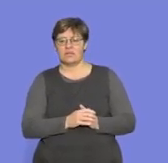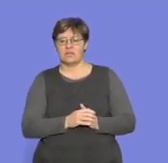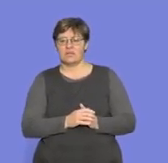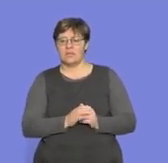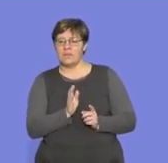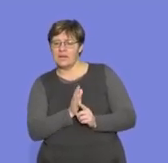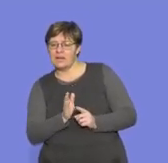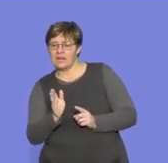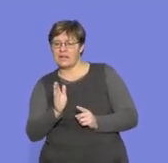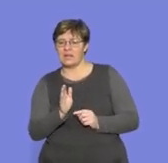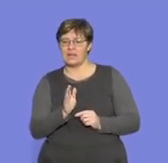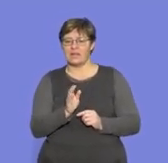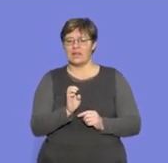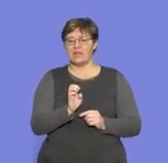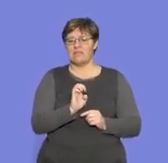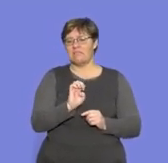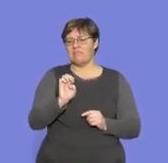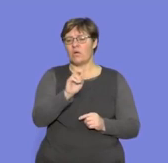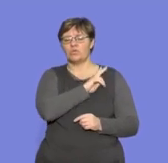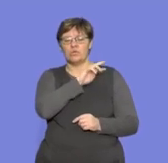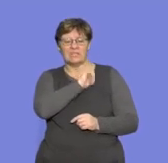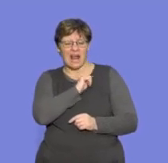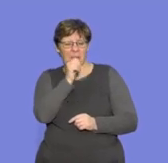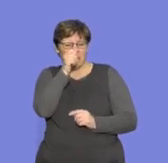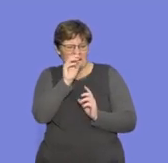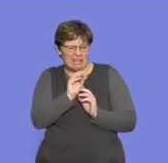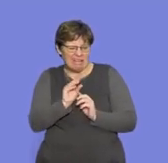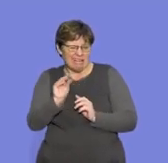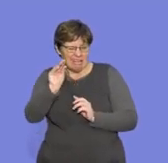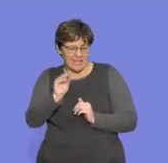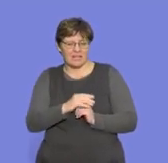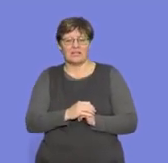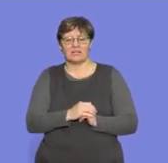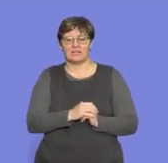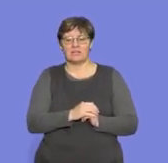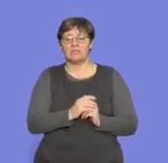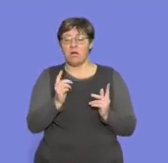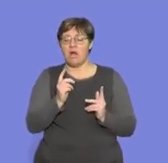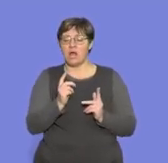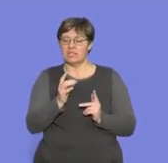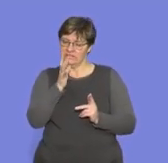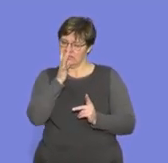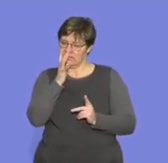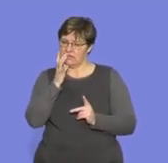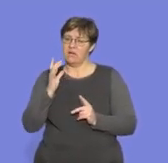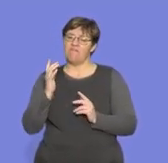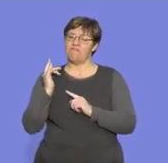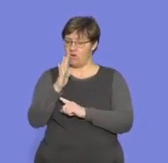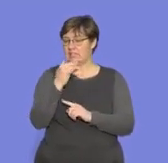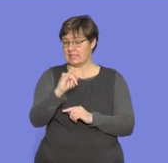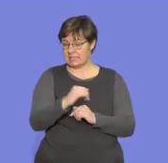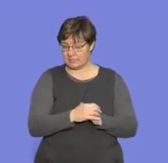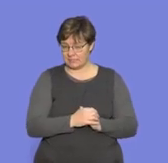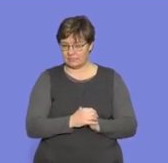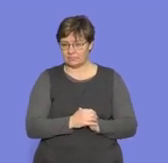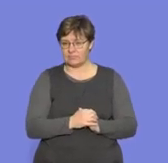eastern parts of KwaZulu-Natal. We've got some of areas that are still rich as regarded as forest. The